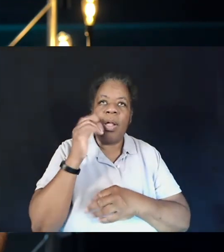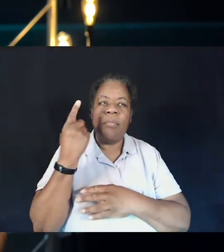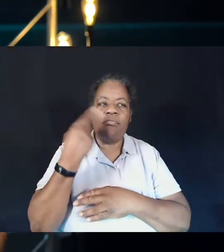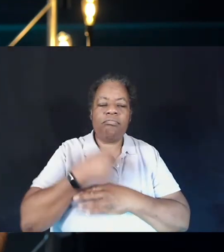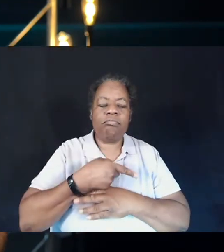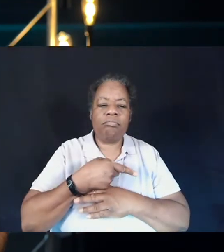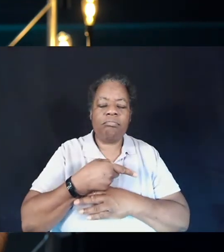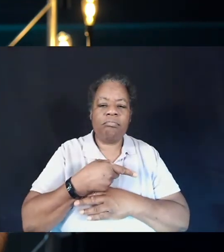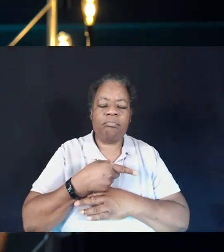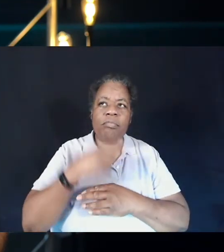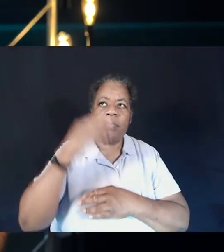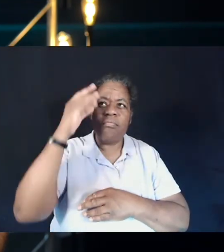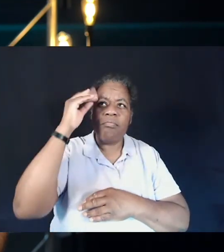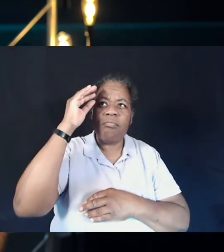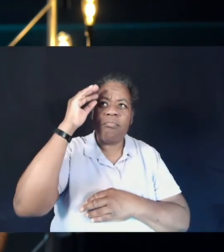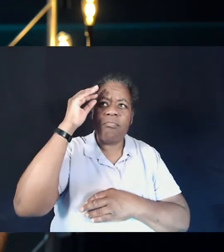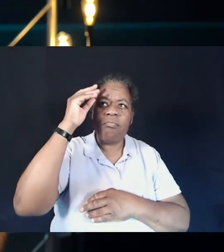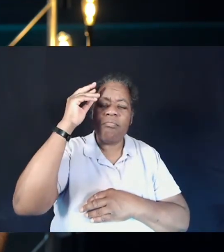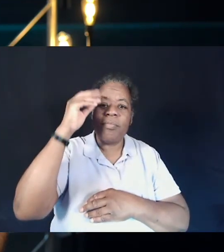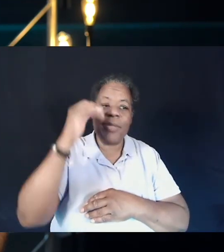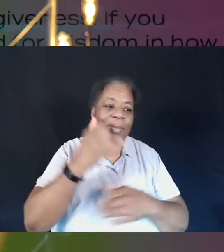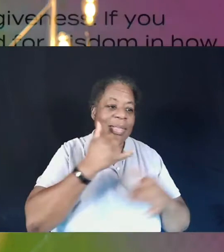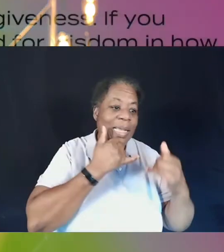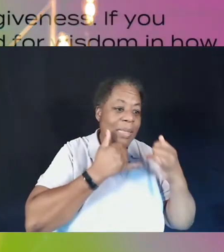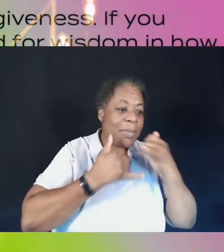you want to repent of any mistakes.